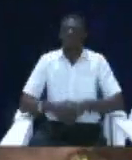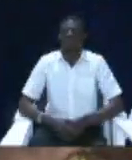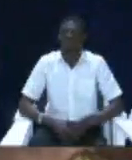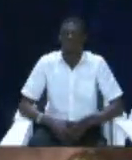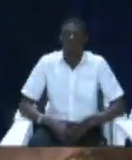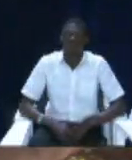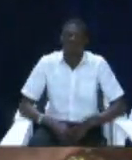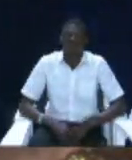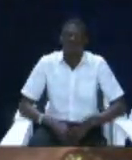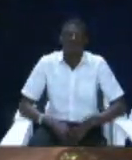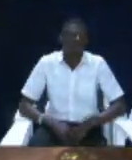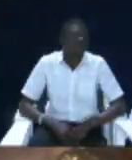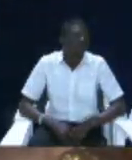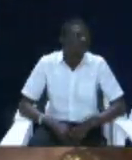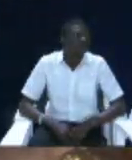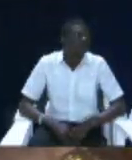Wow.